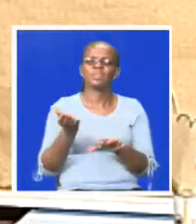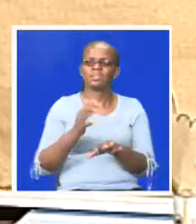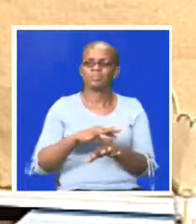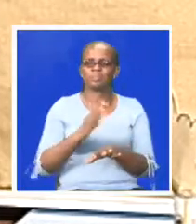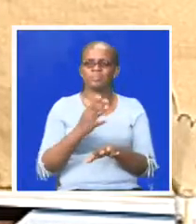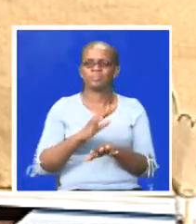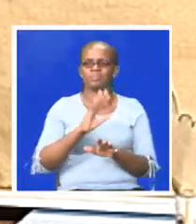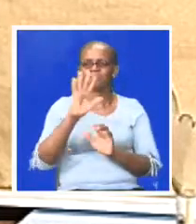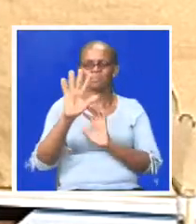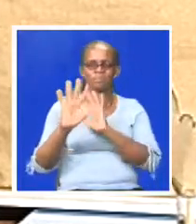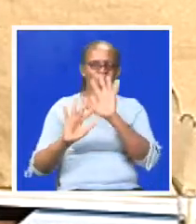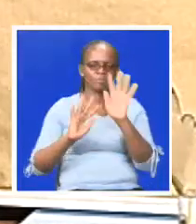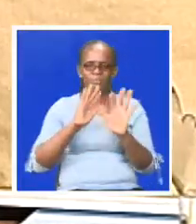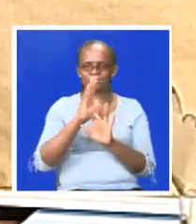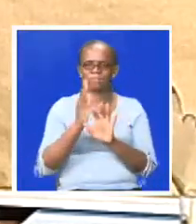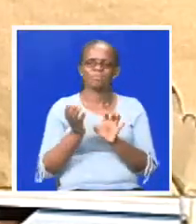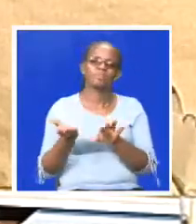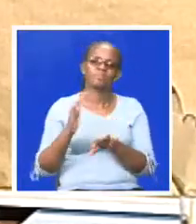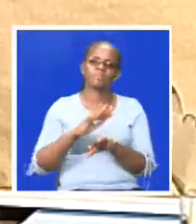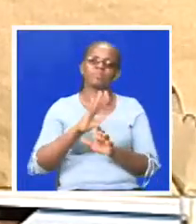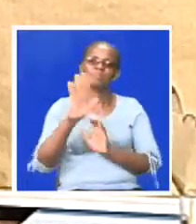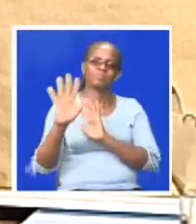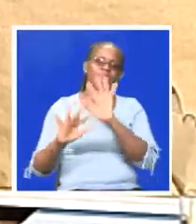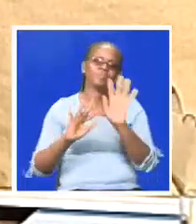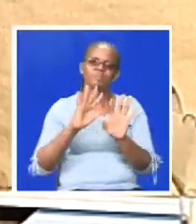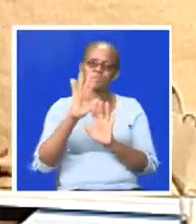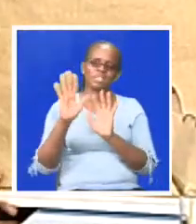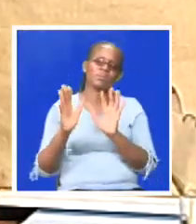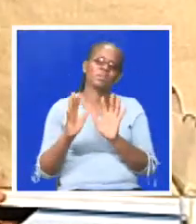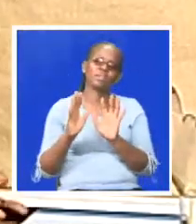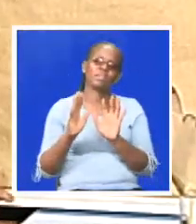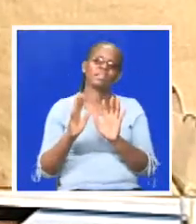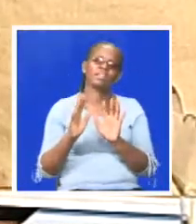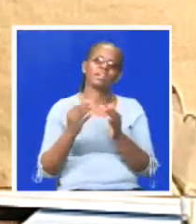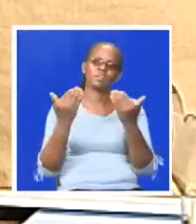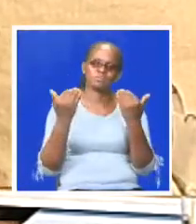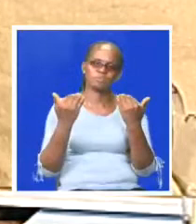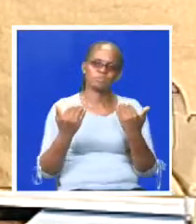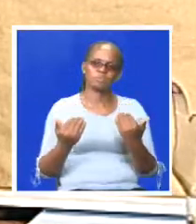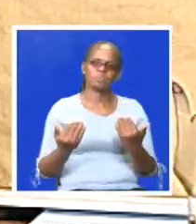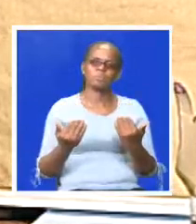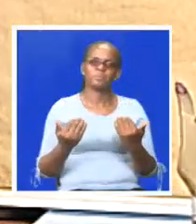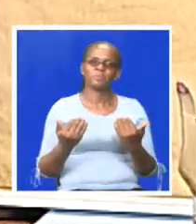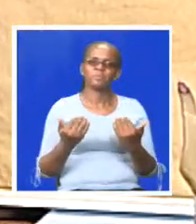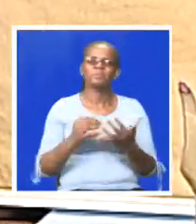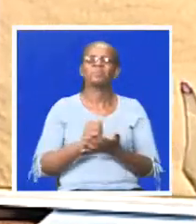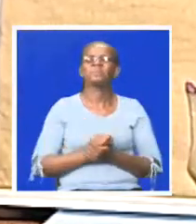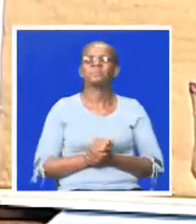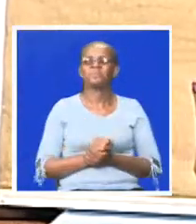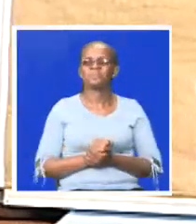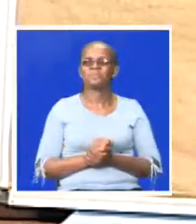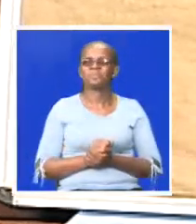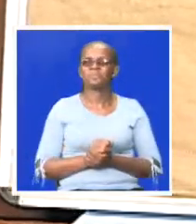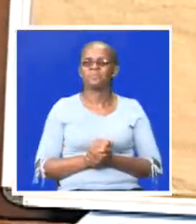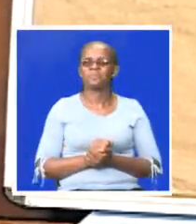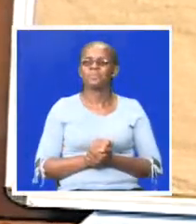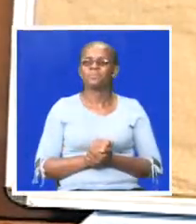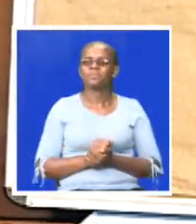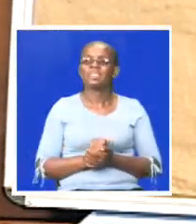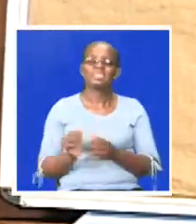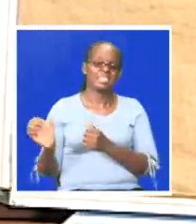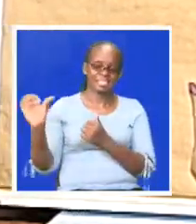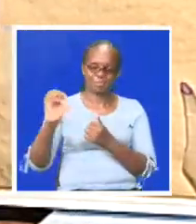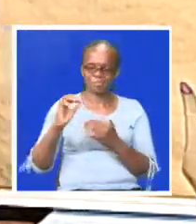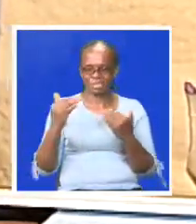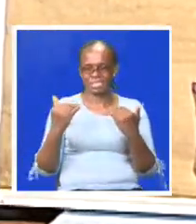today? How is the weather? How is the weather? How is the weather today? Alright, come back,